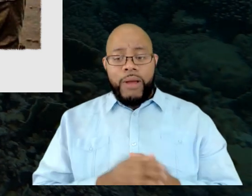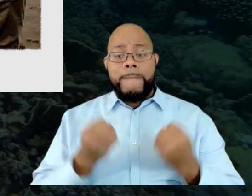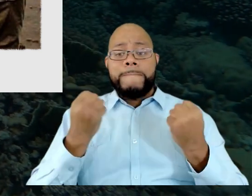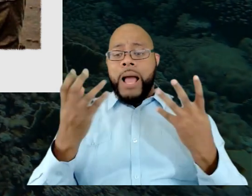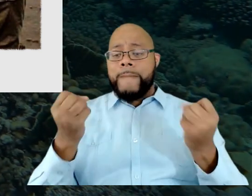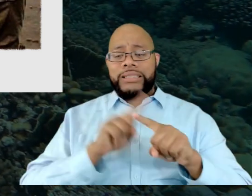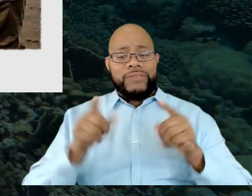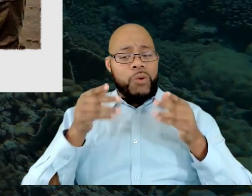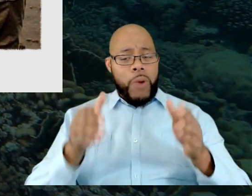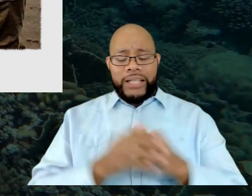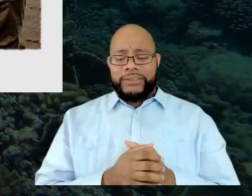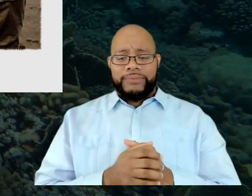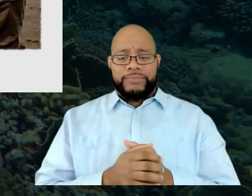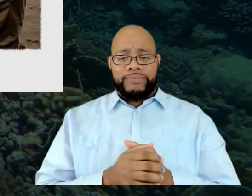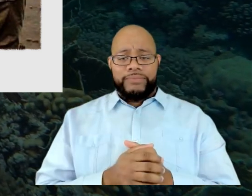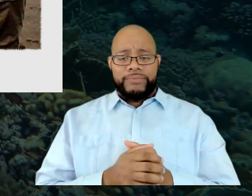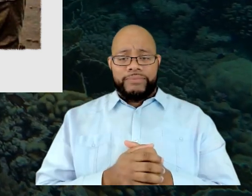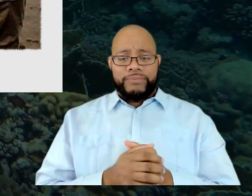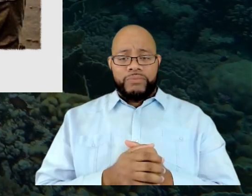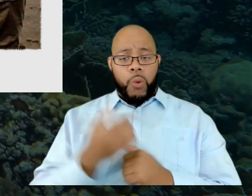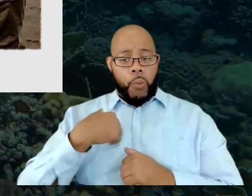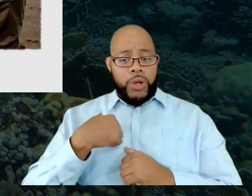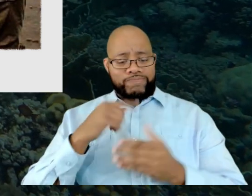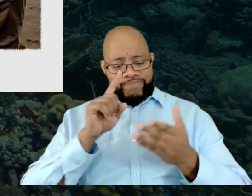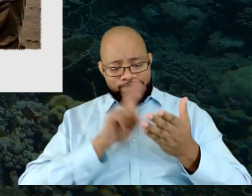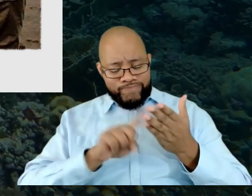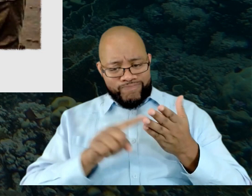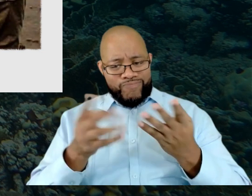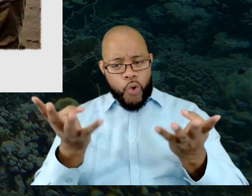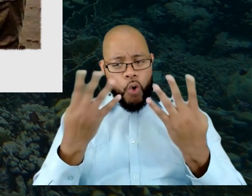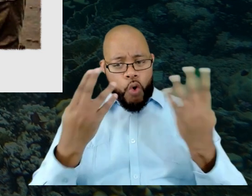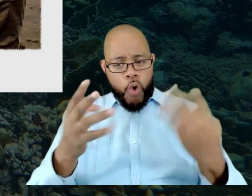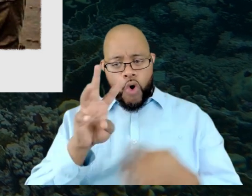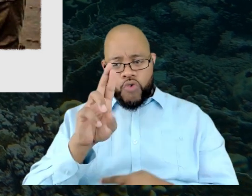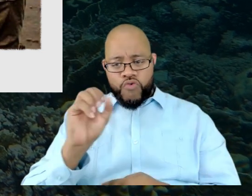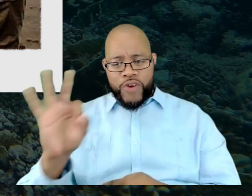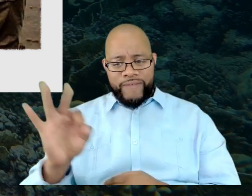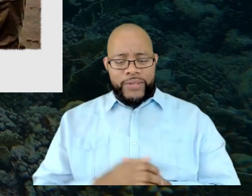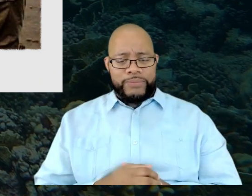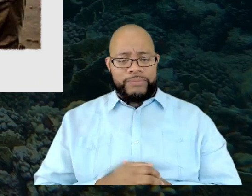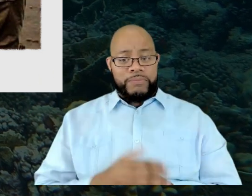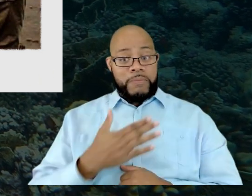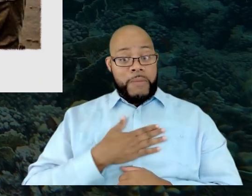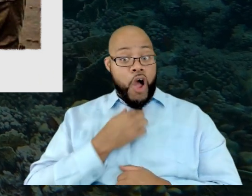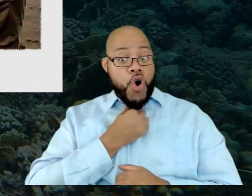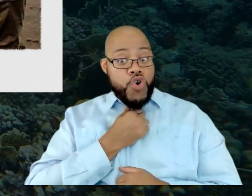many ways in which we do coral reef surveys. My